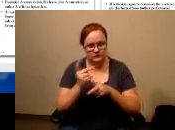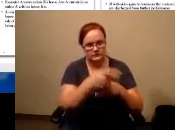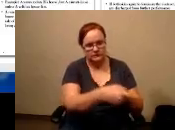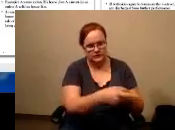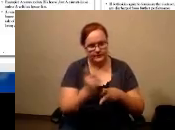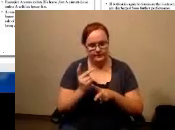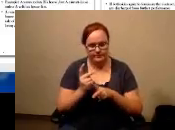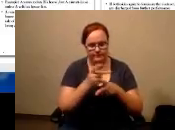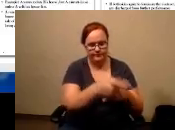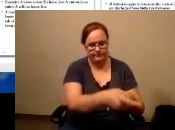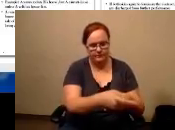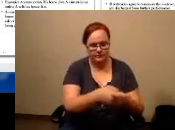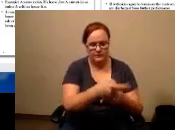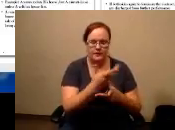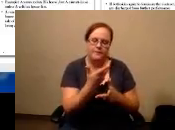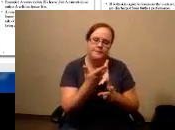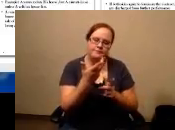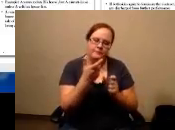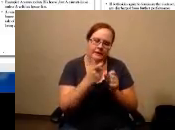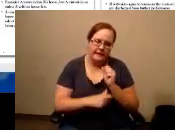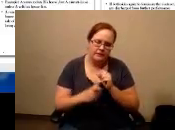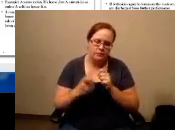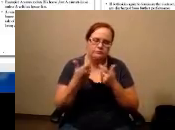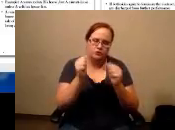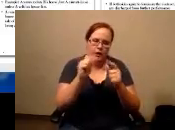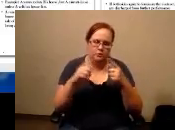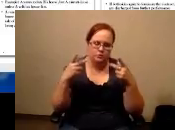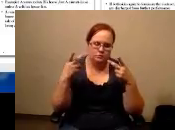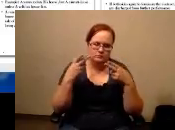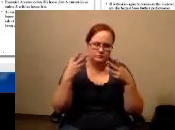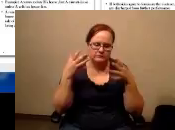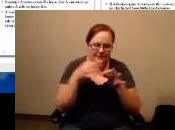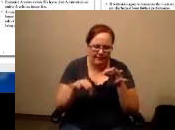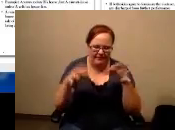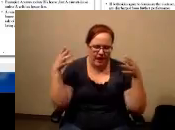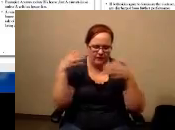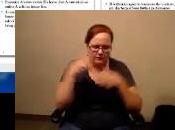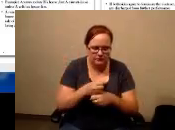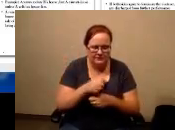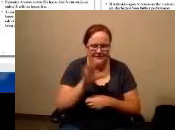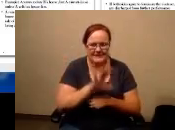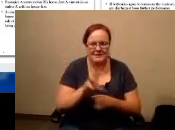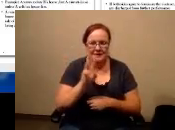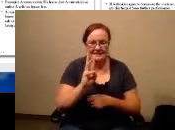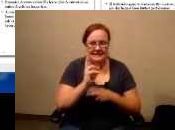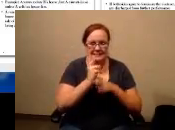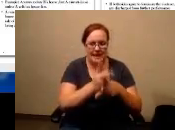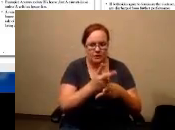Each loan was, for kind of to simplify this a little bit, was for about $6,000. She made